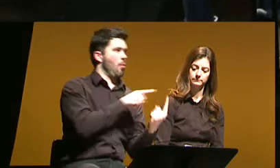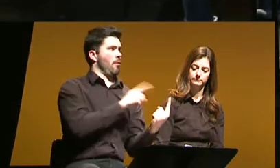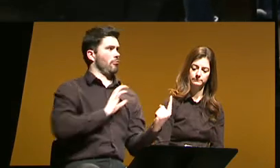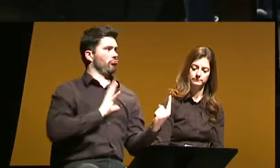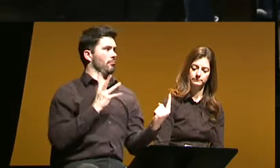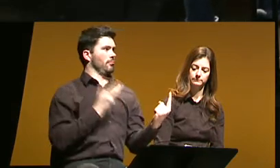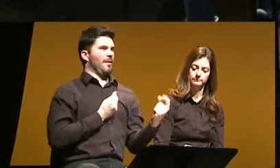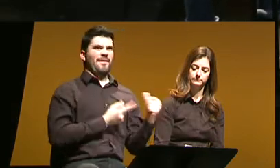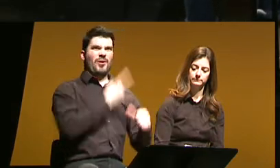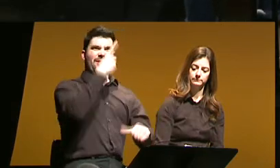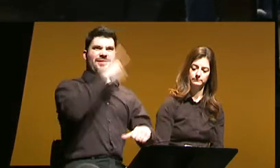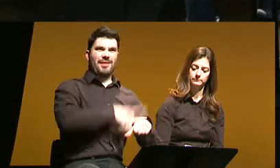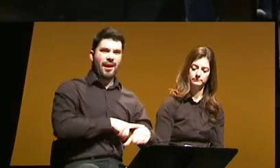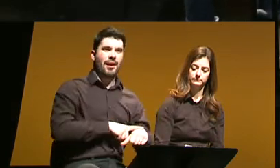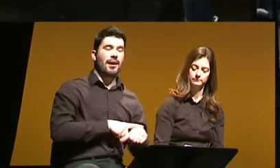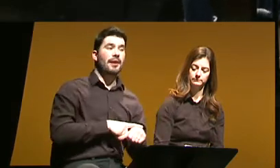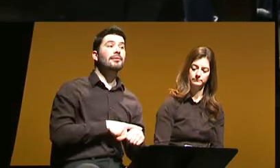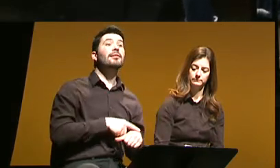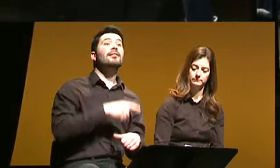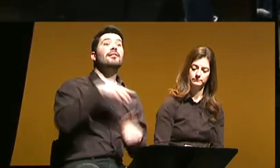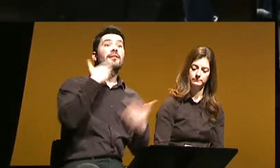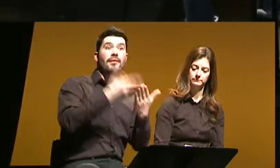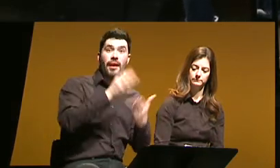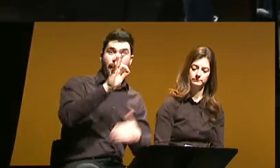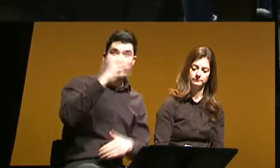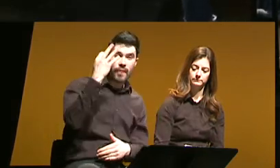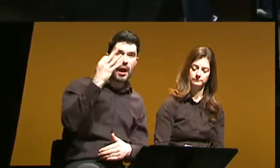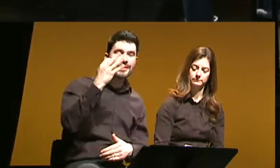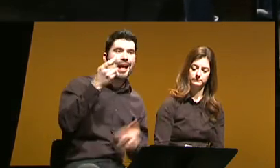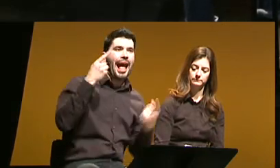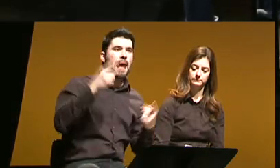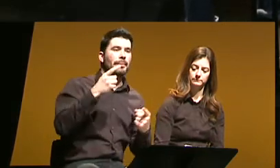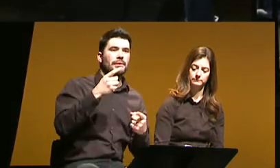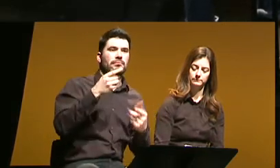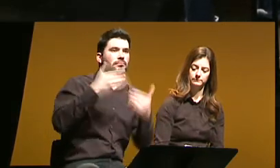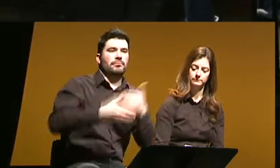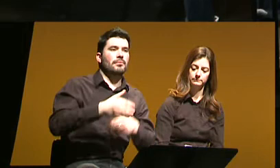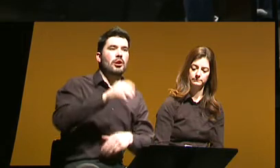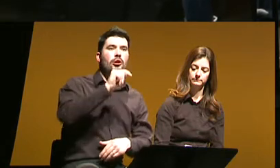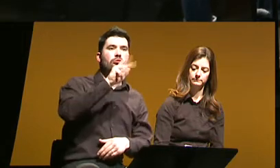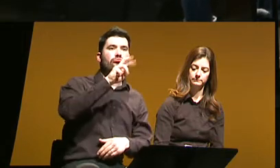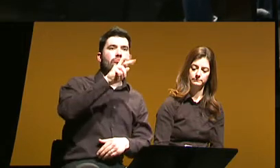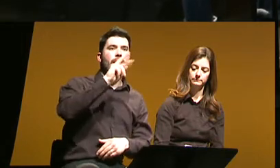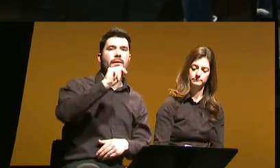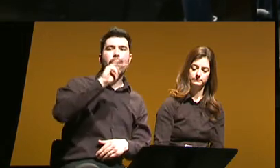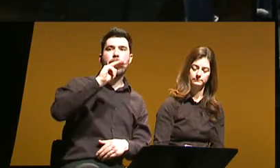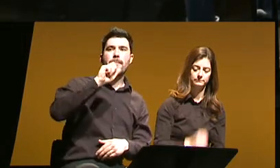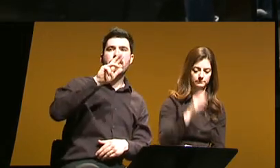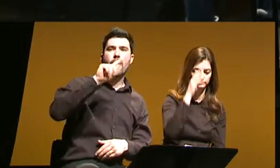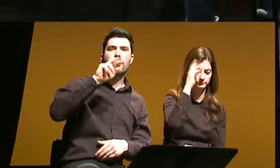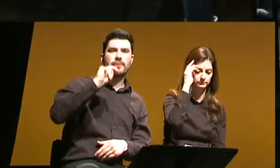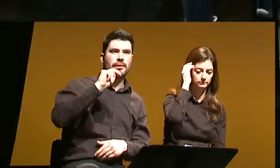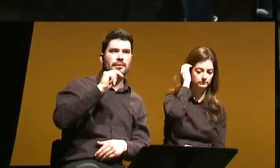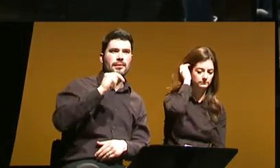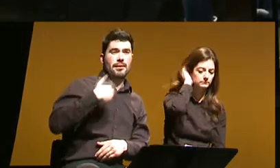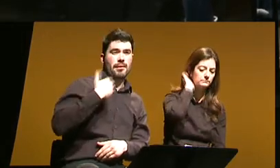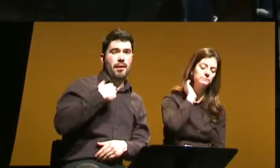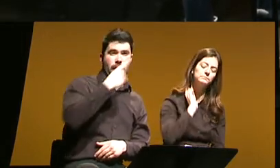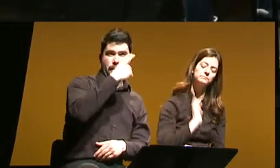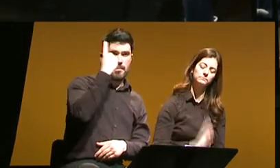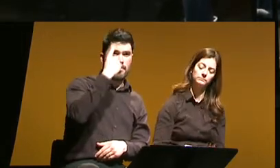time. Soon after I moved to France, Trayvon Martin, an unarmed black youth, is killed in